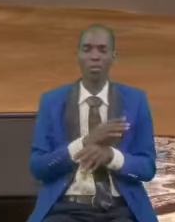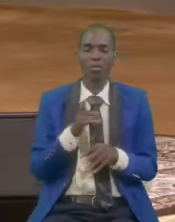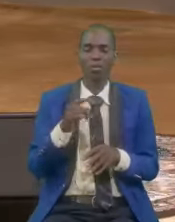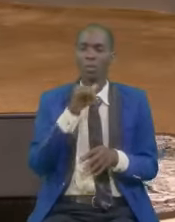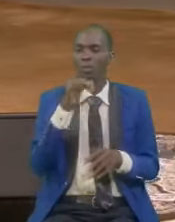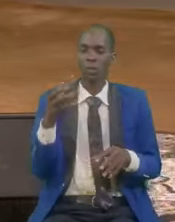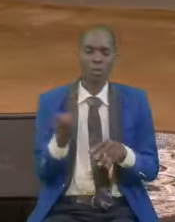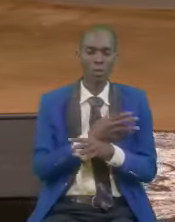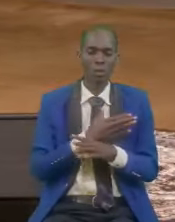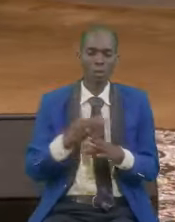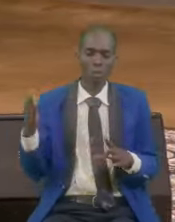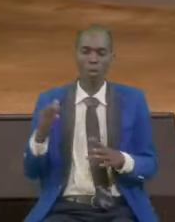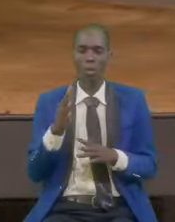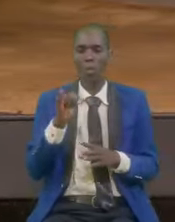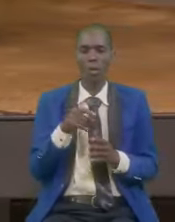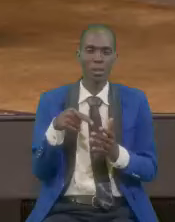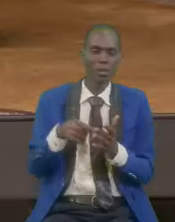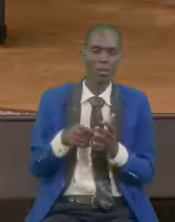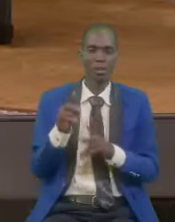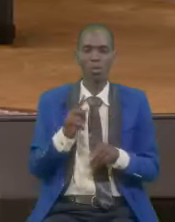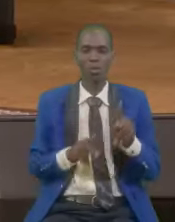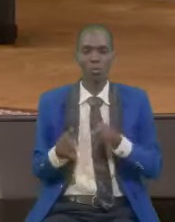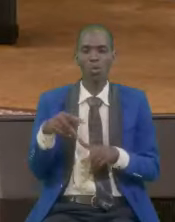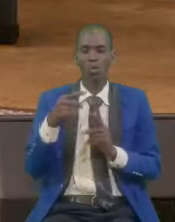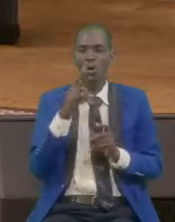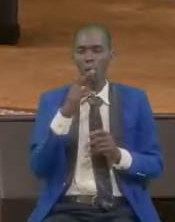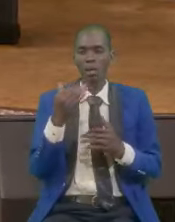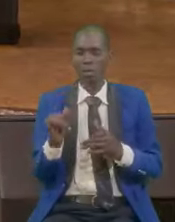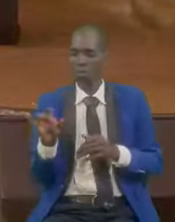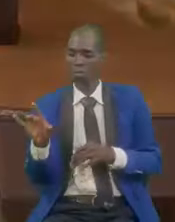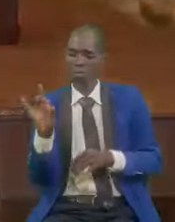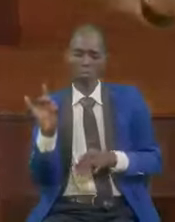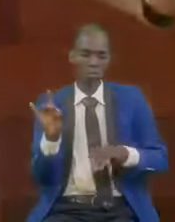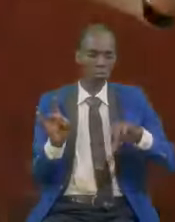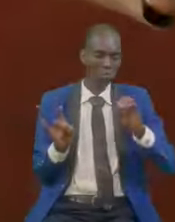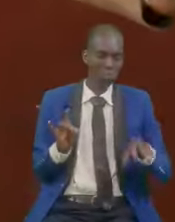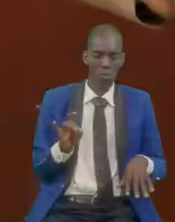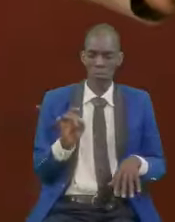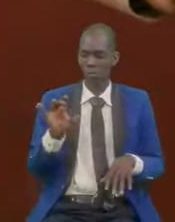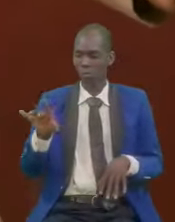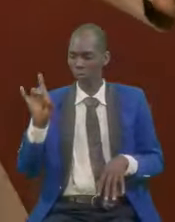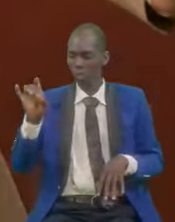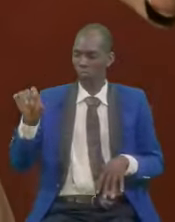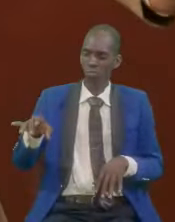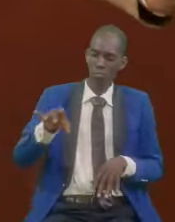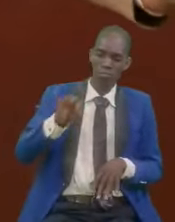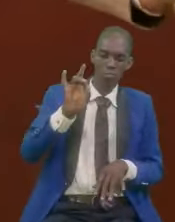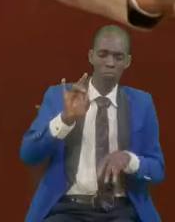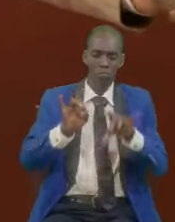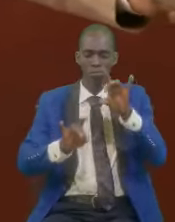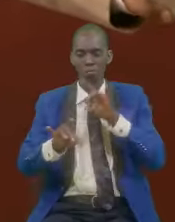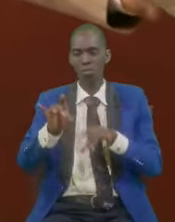feet by these people who are now picking and choosing the ones they accept, that the word of God, the one they